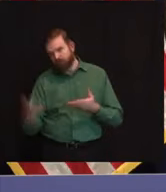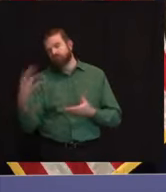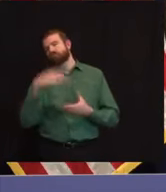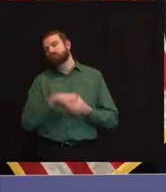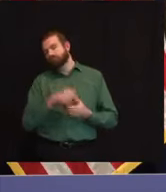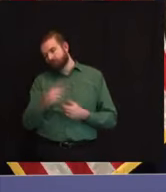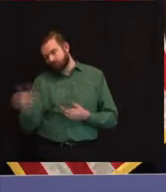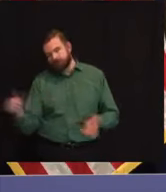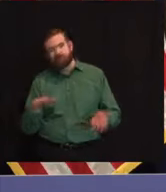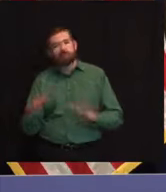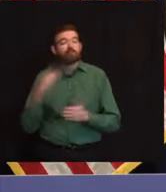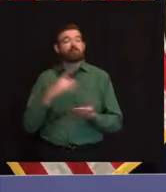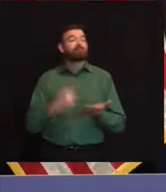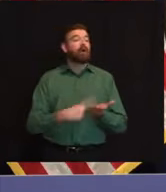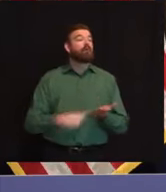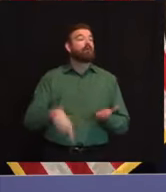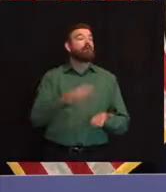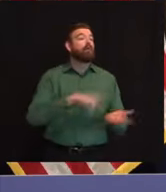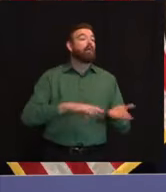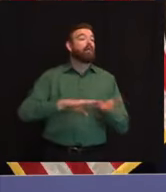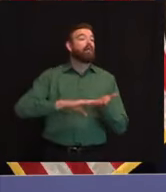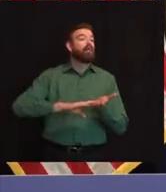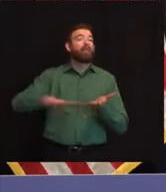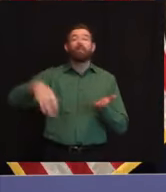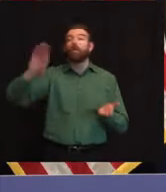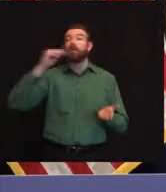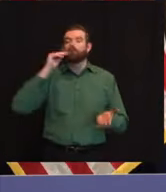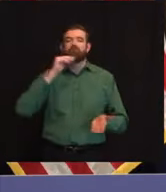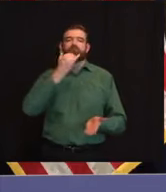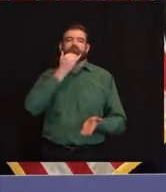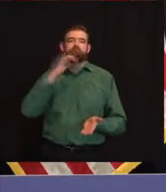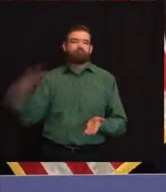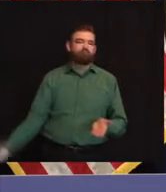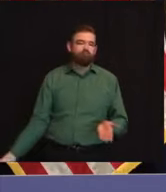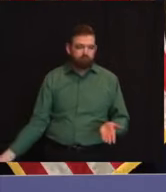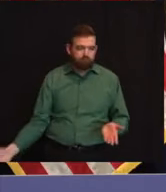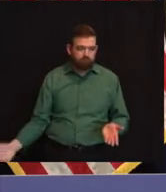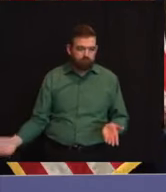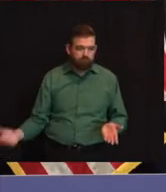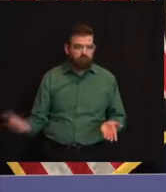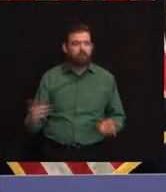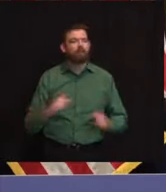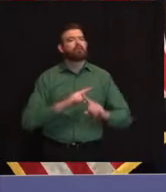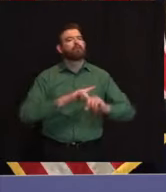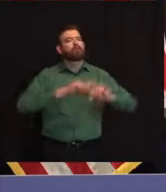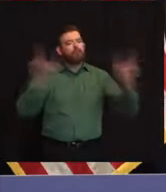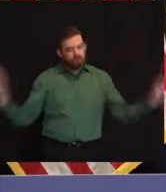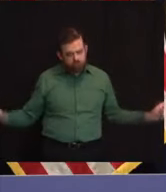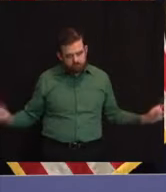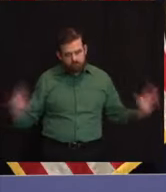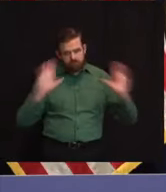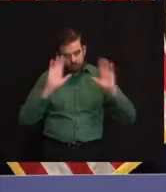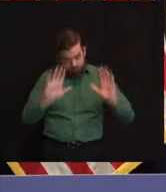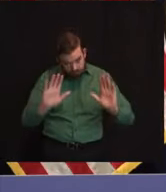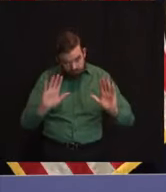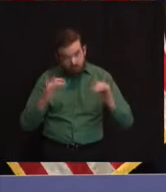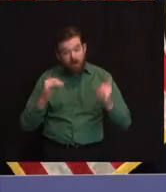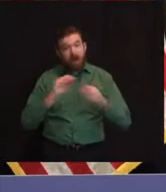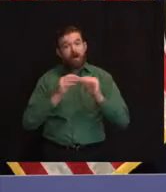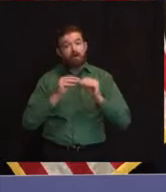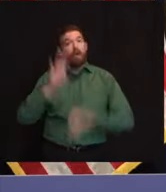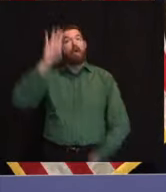significant stabilizations, particularly in the number of hospitalizations, as Judy has pointed to. Did I get that? Would you agree with